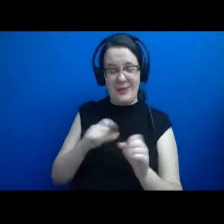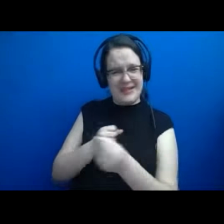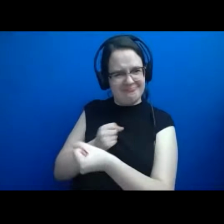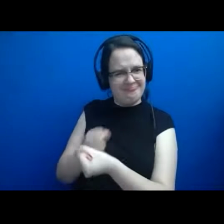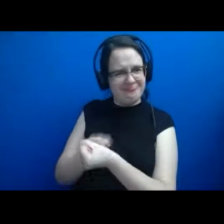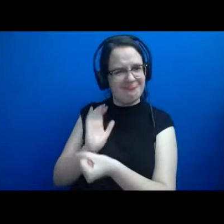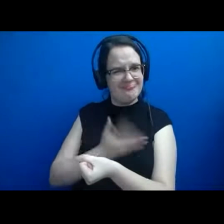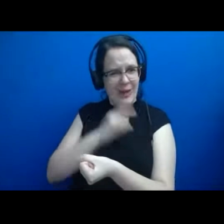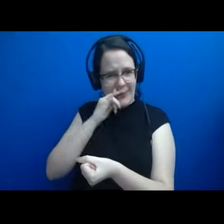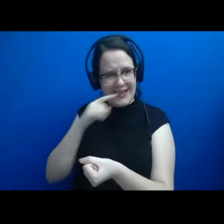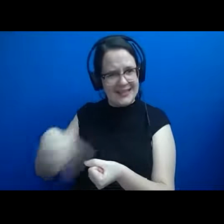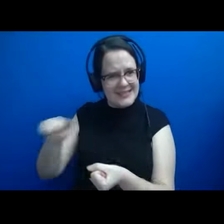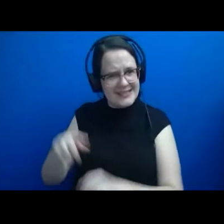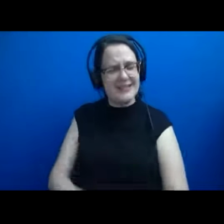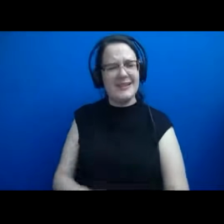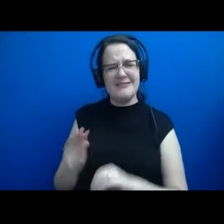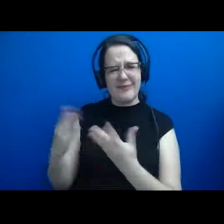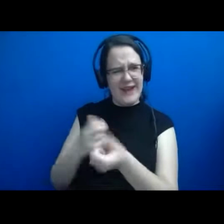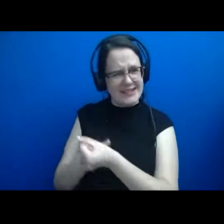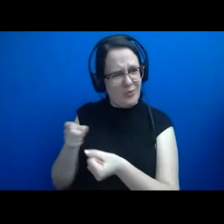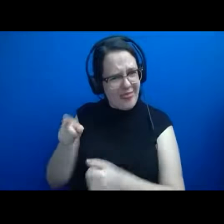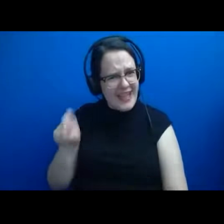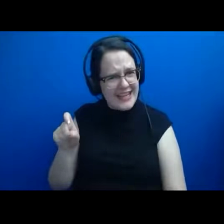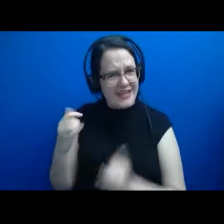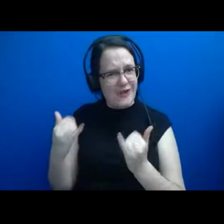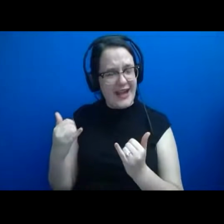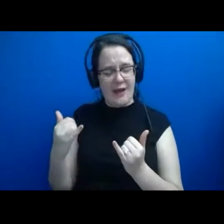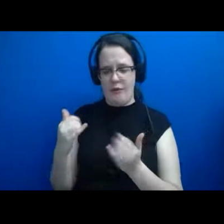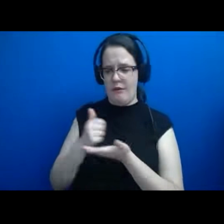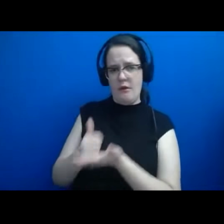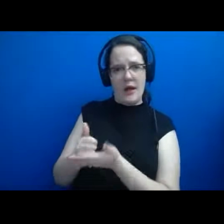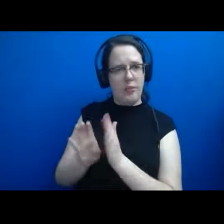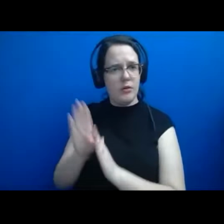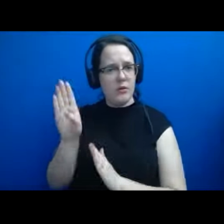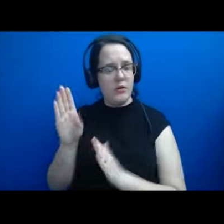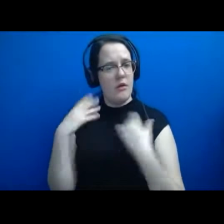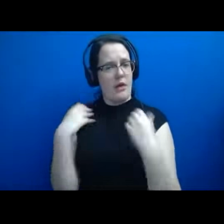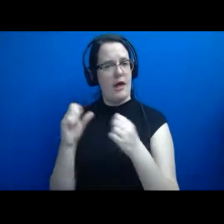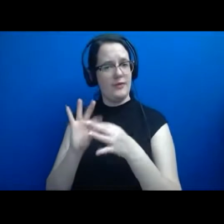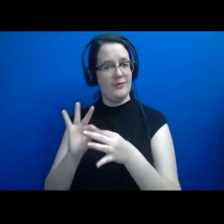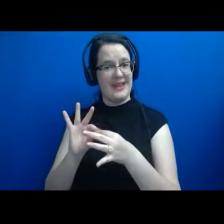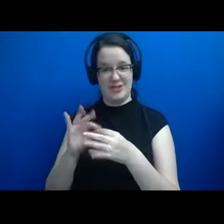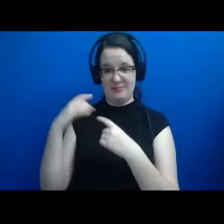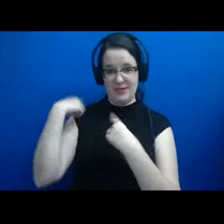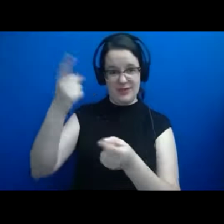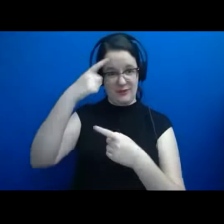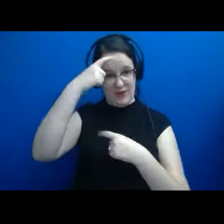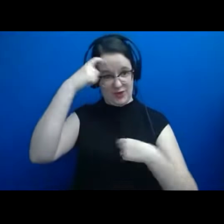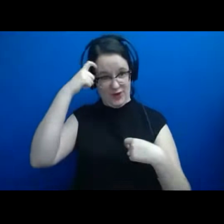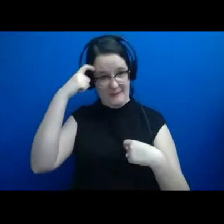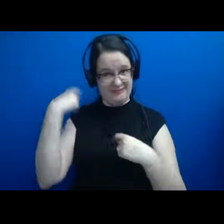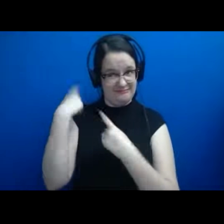them with that support that they need right now to build healthy relationships, to address the trauma that has happened over the last